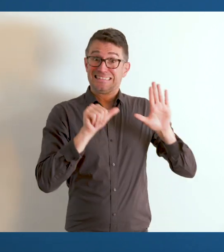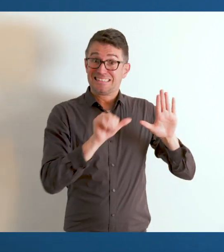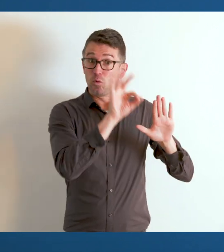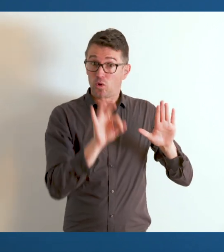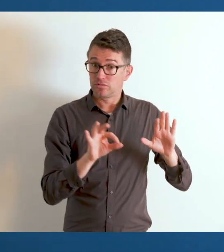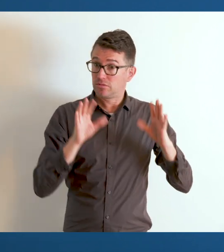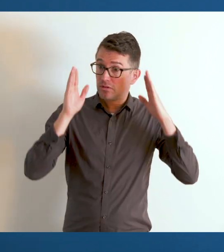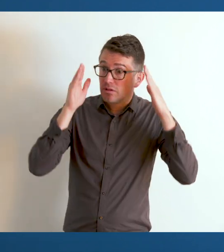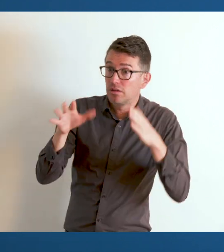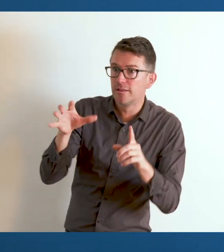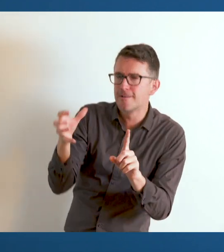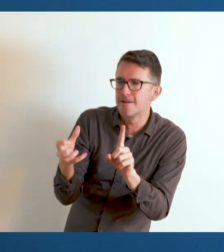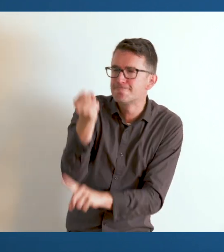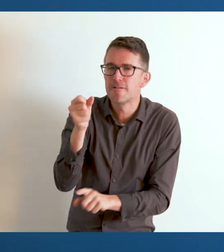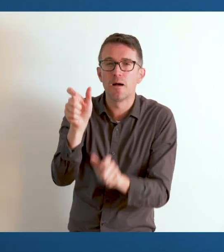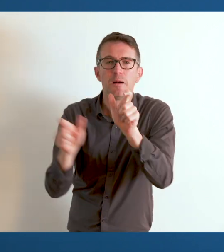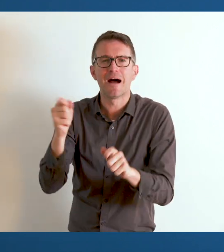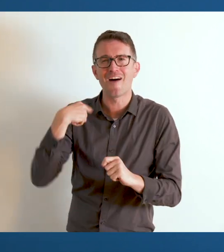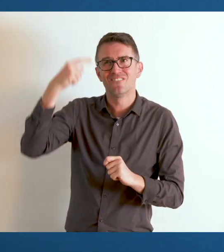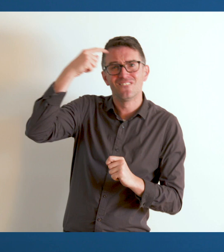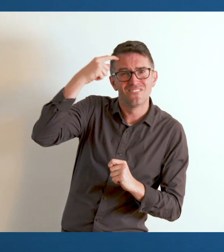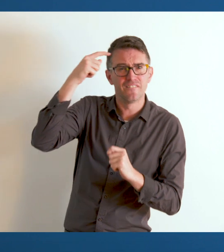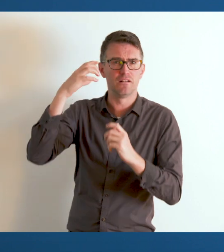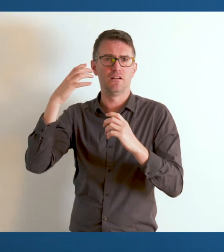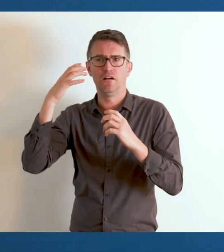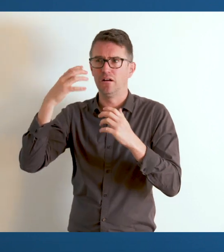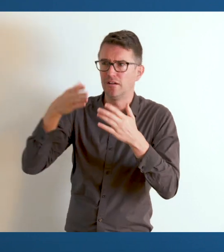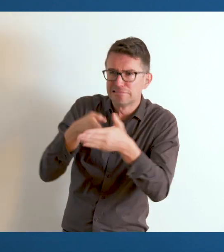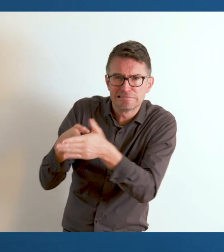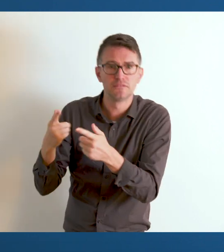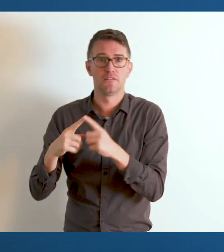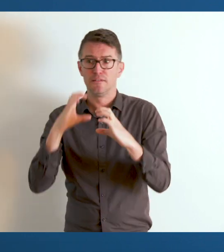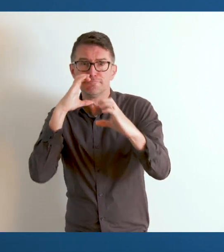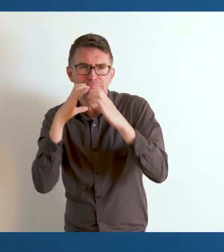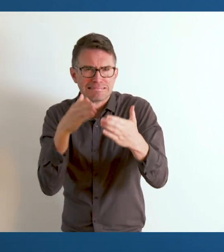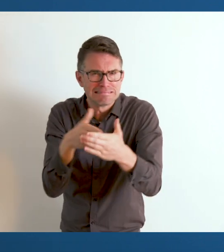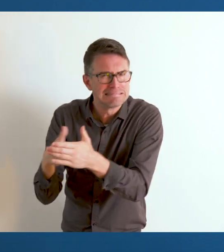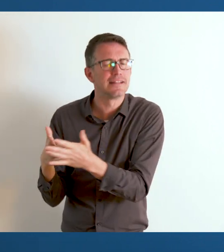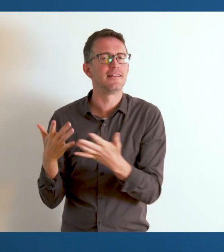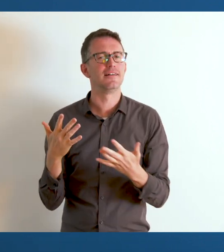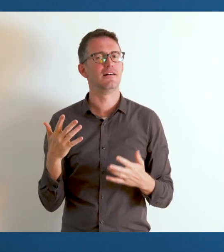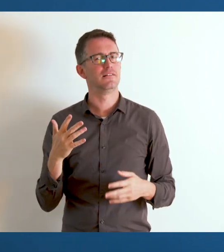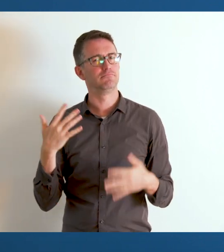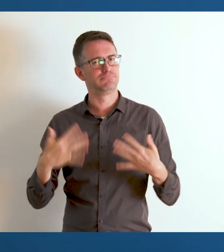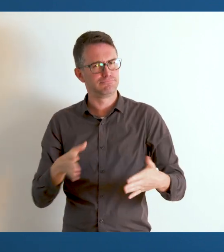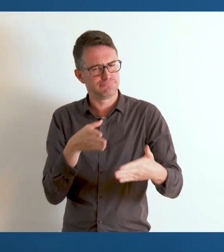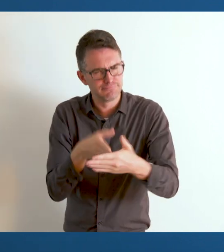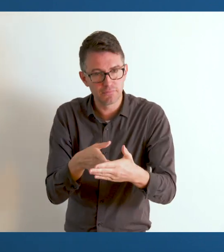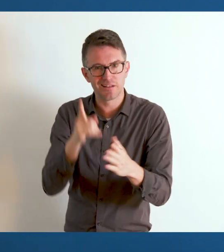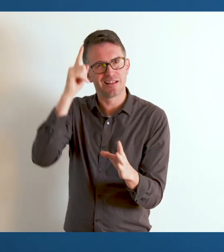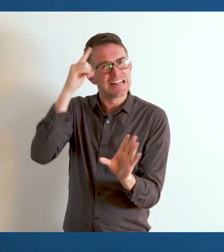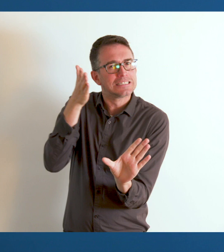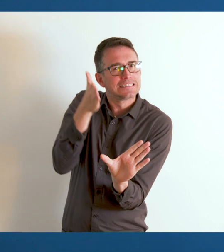aren't affected by communication, cognition, or self-care. Those domains will identify some people